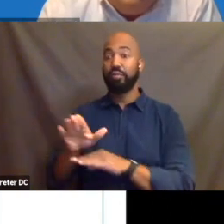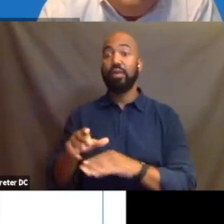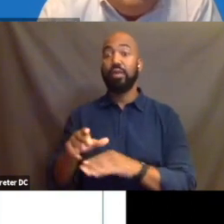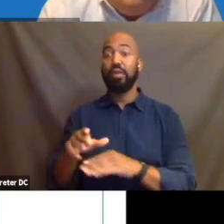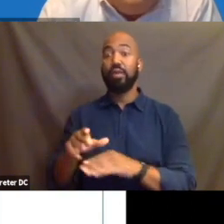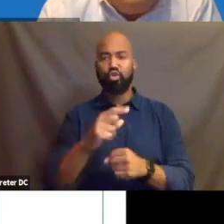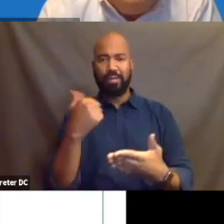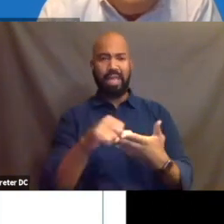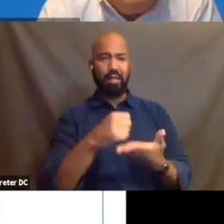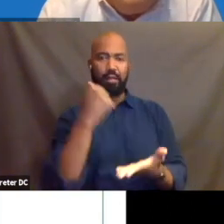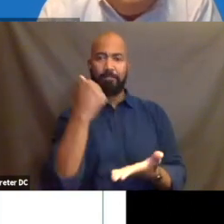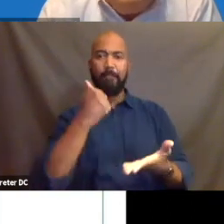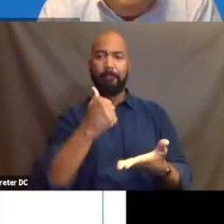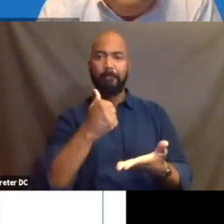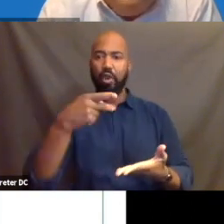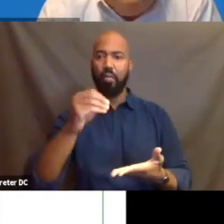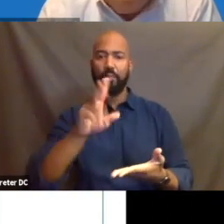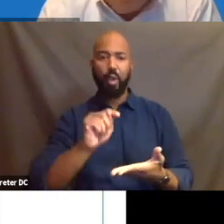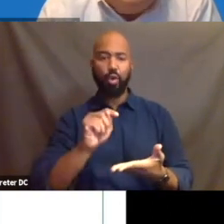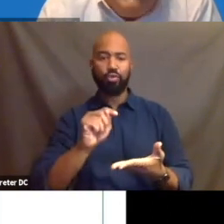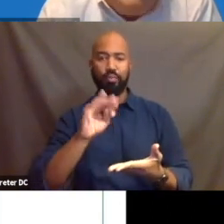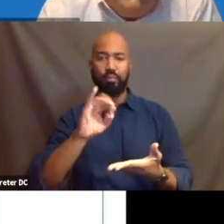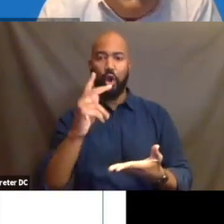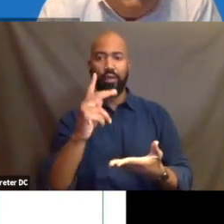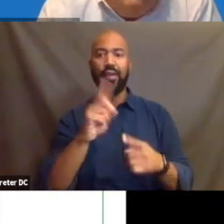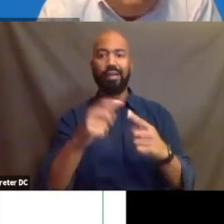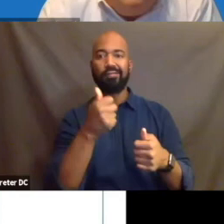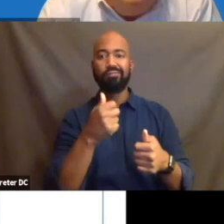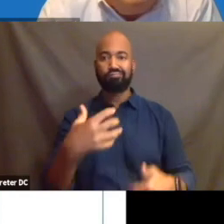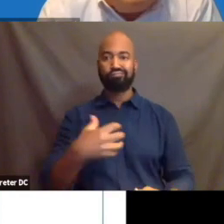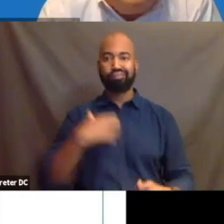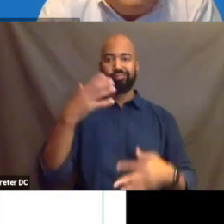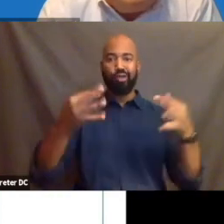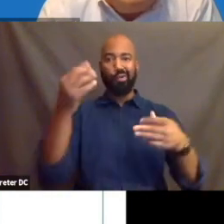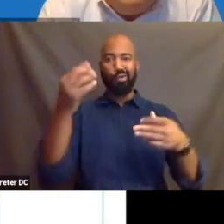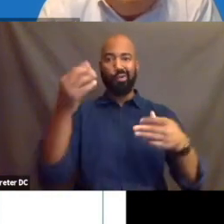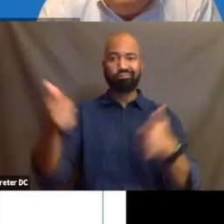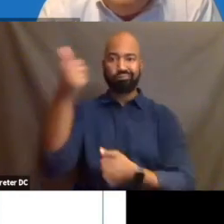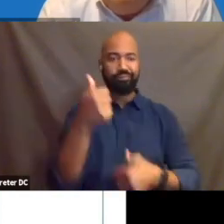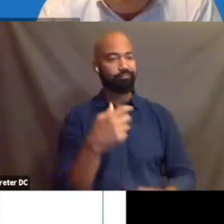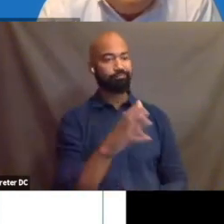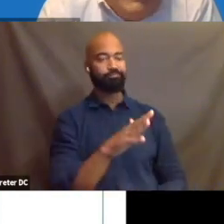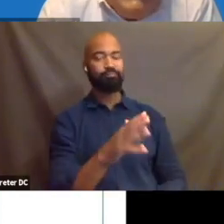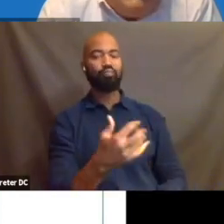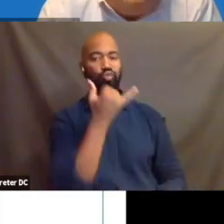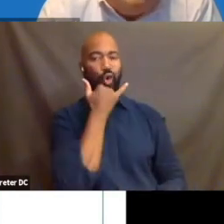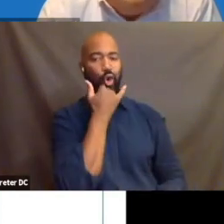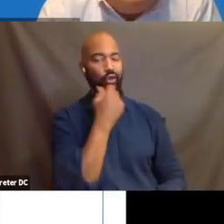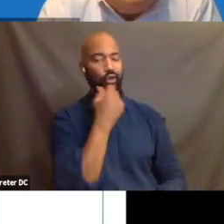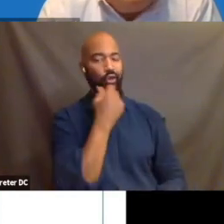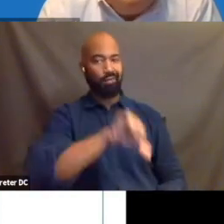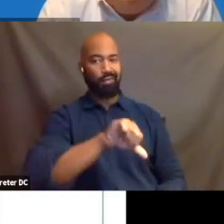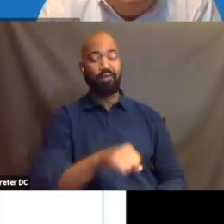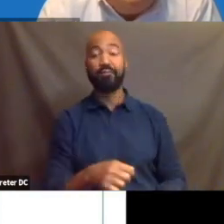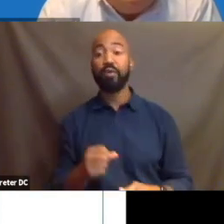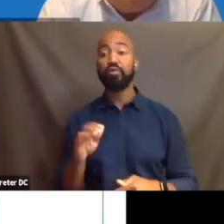3rd. Well, an appellate court overruled that today. And so that extended period for now